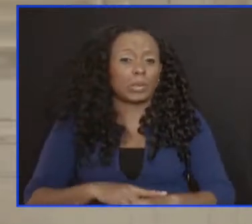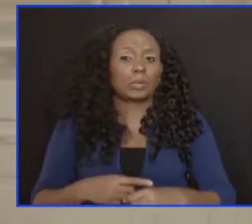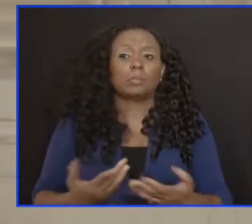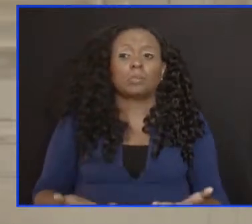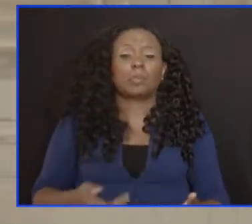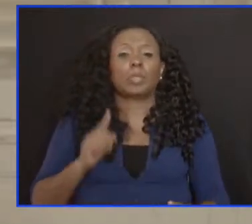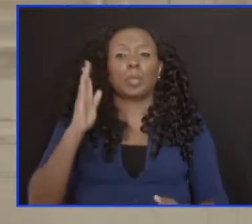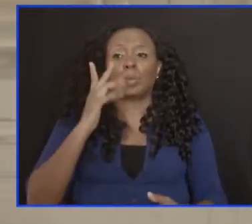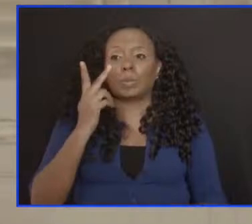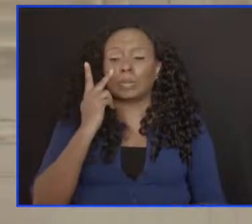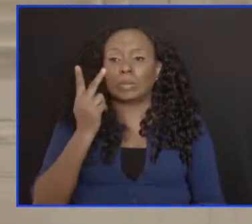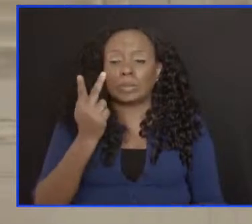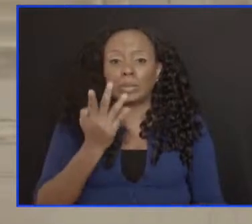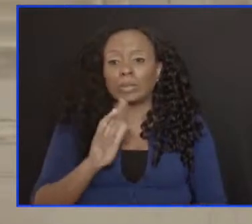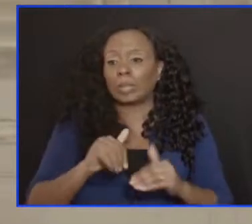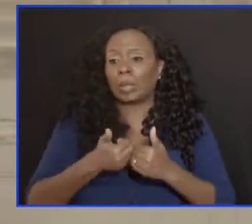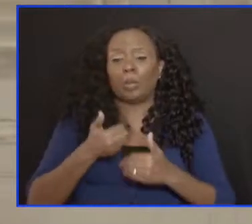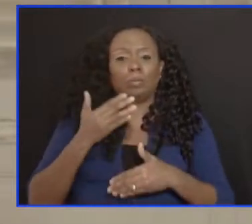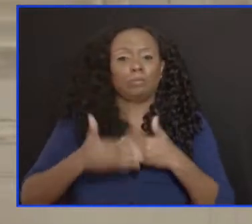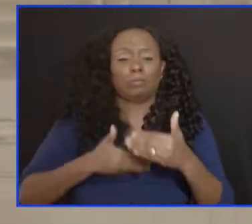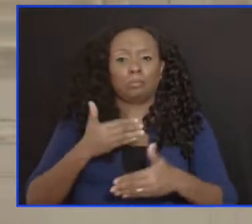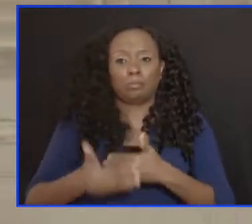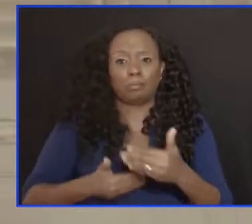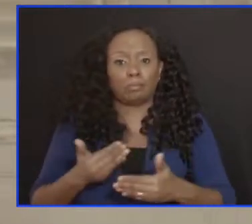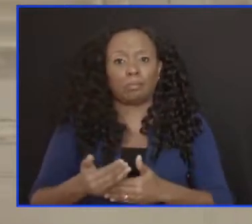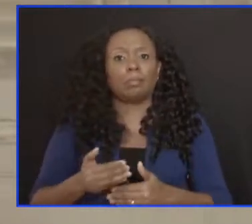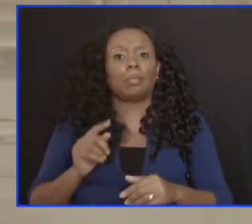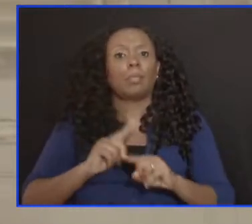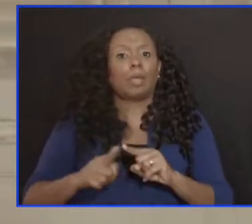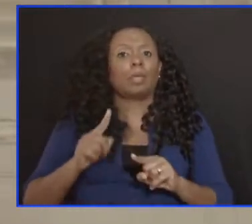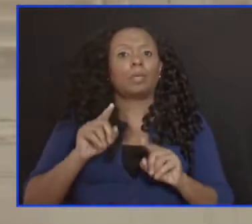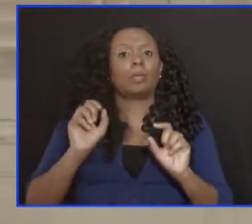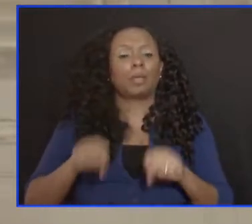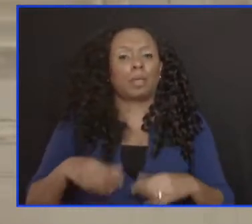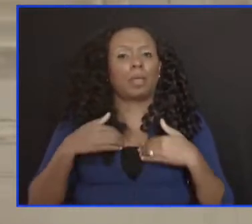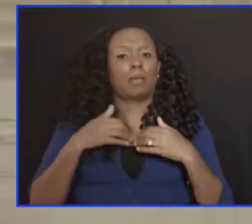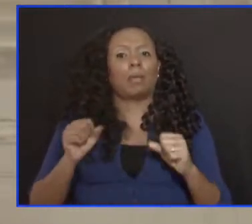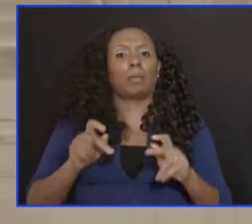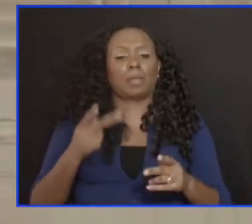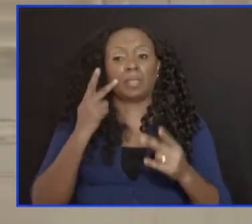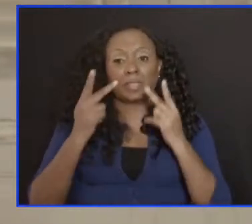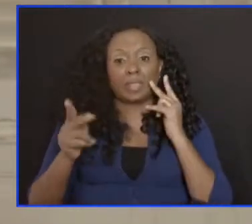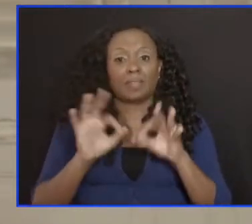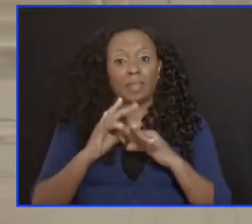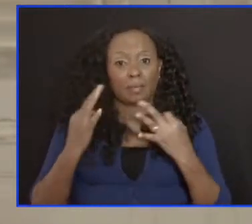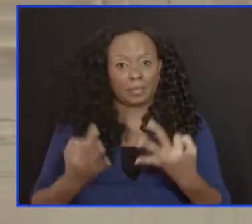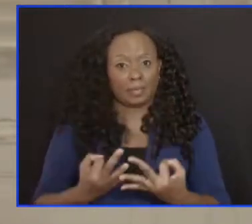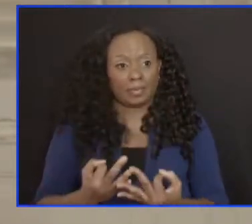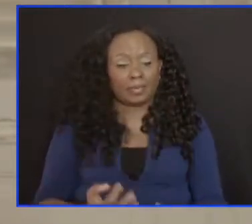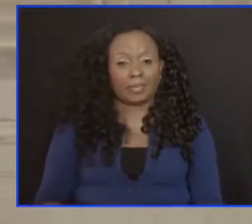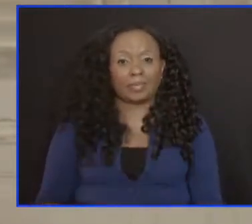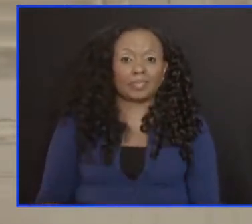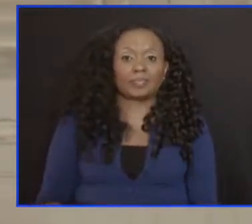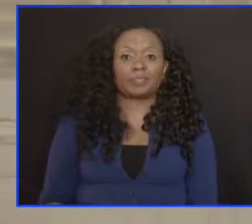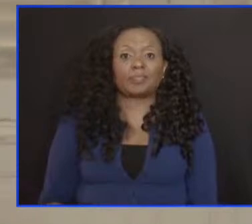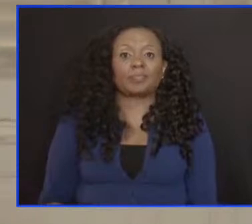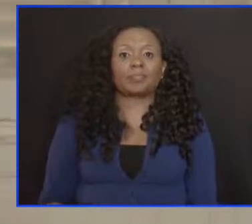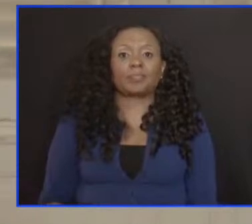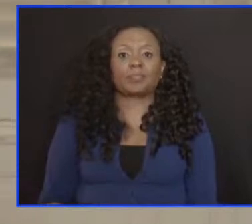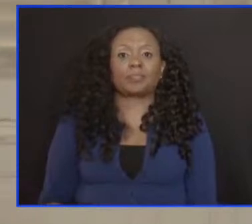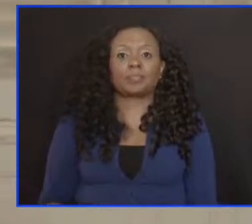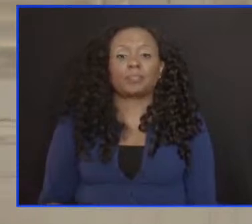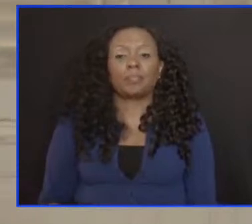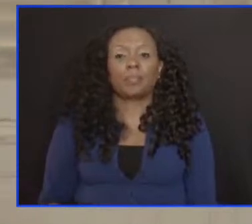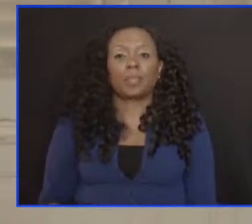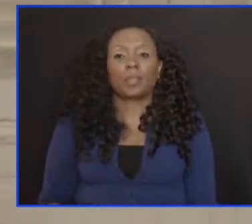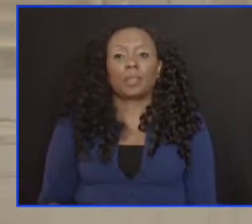better appreciation of that, apart from getting the opportunity to see their families. And then after that, we go back to the